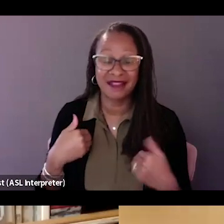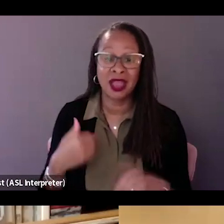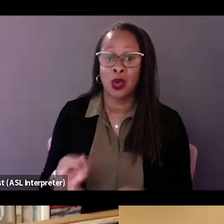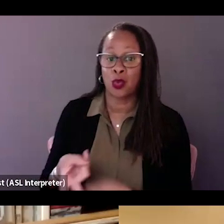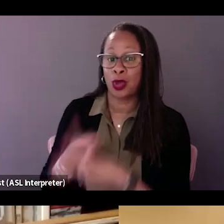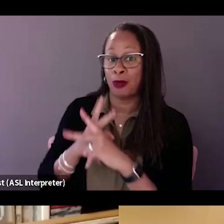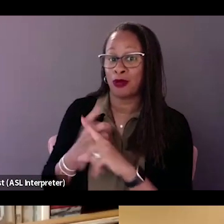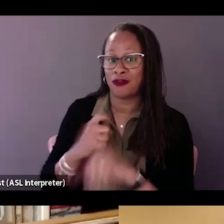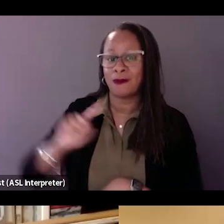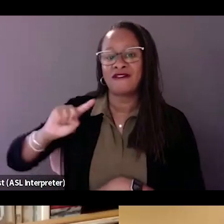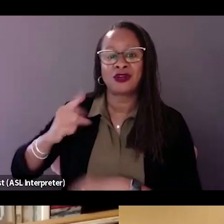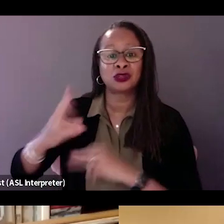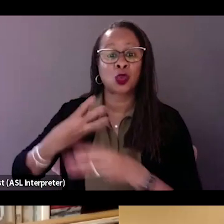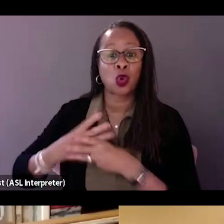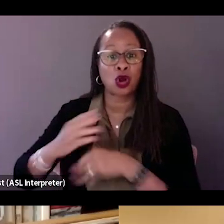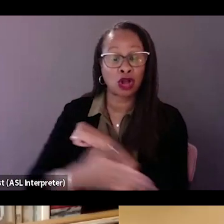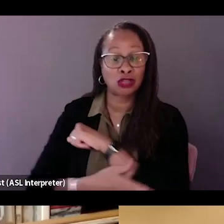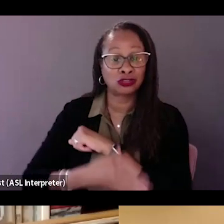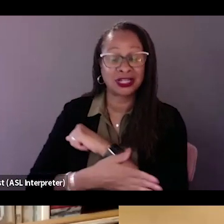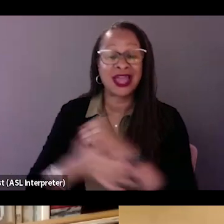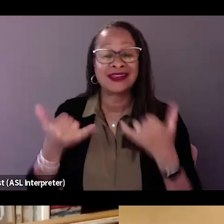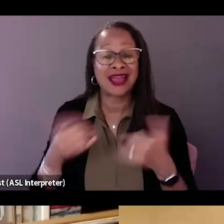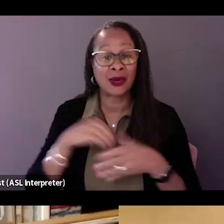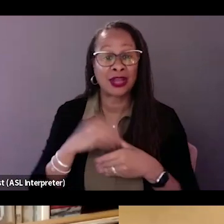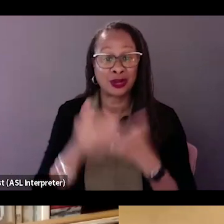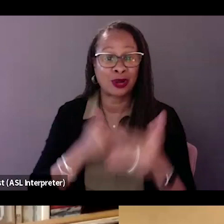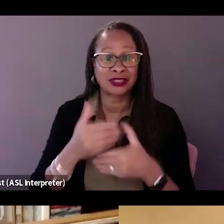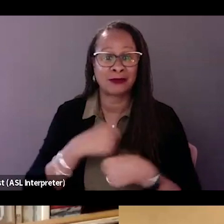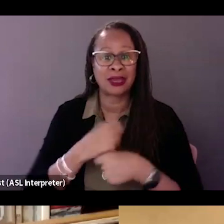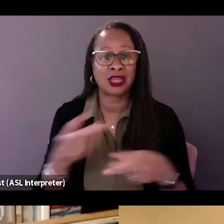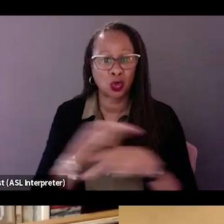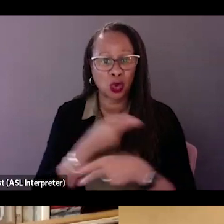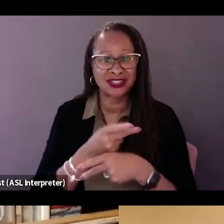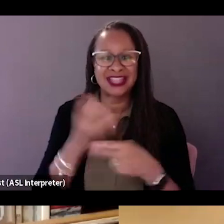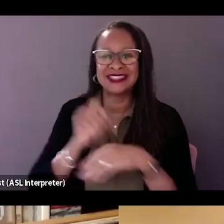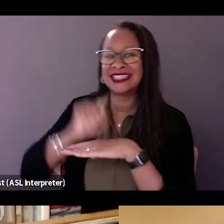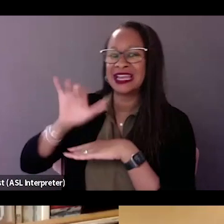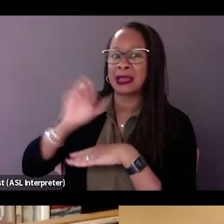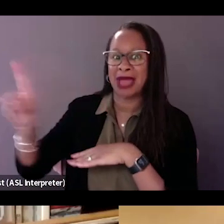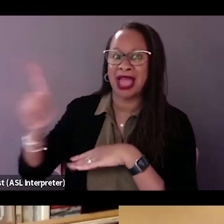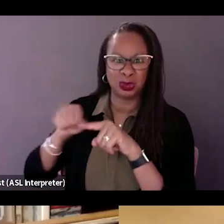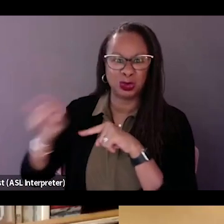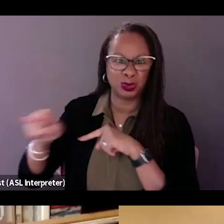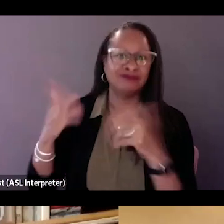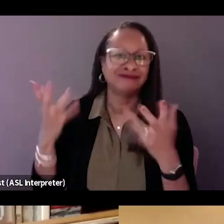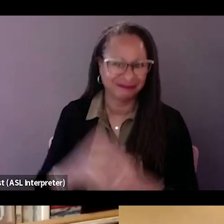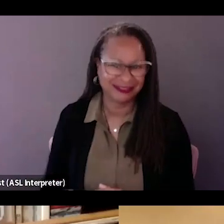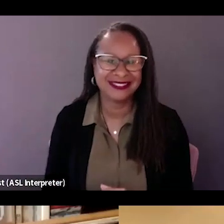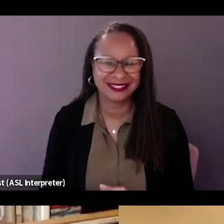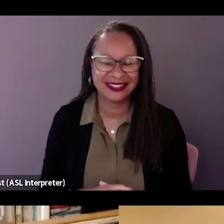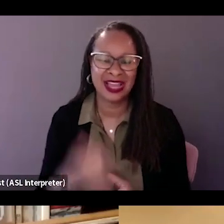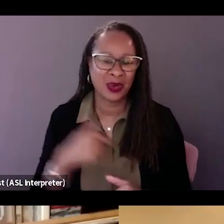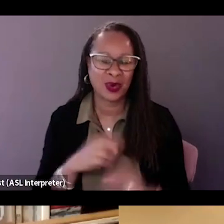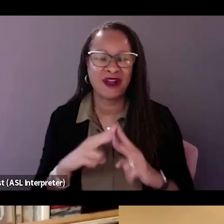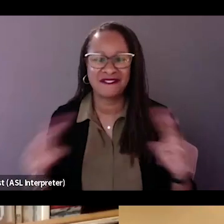world countries, and now we're in the process of making it worse and shipping it back to you. So it's we are all very,